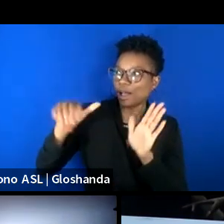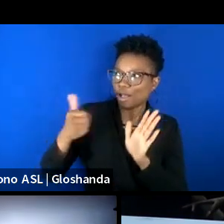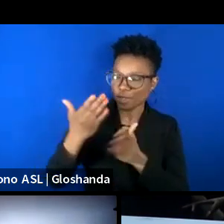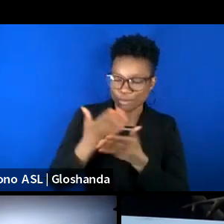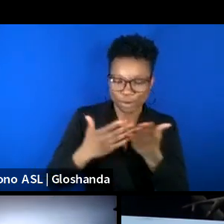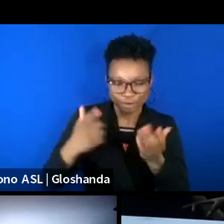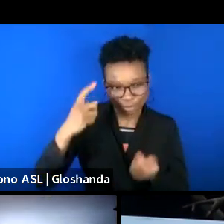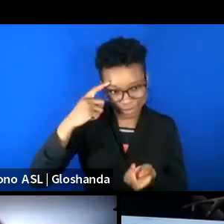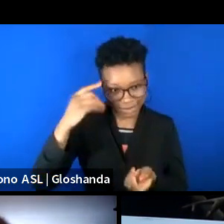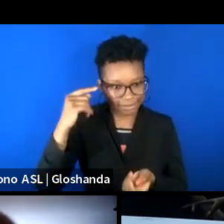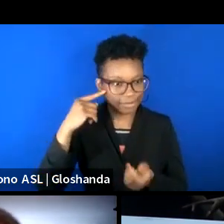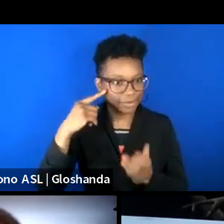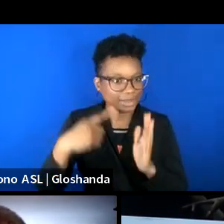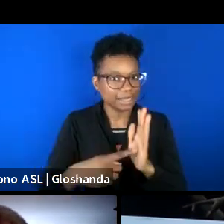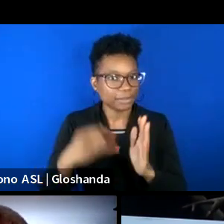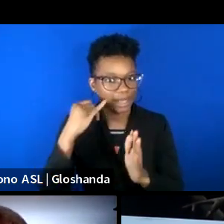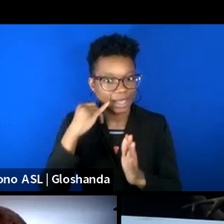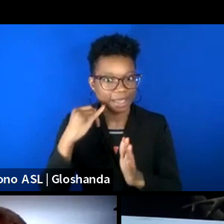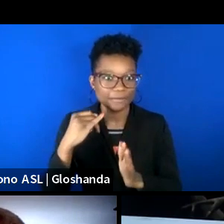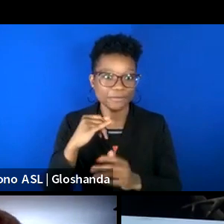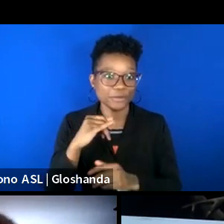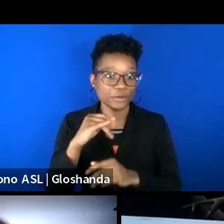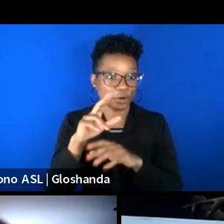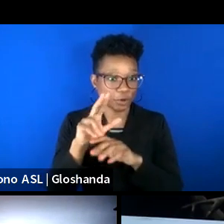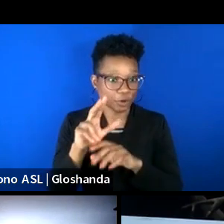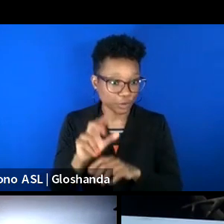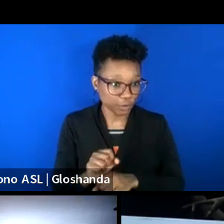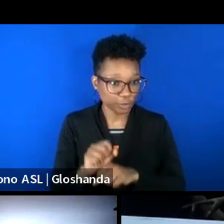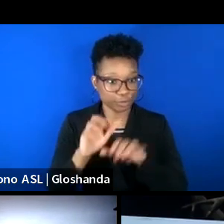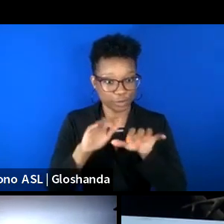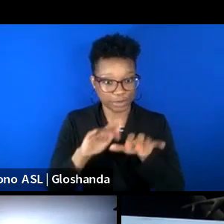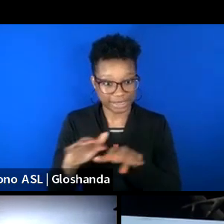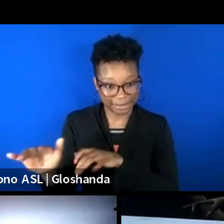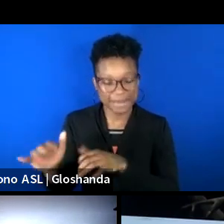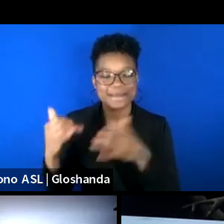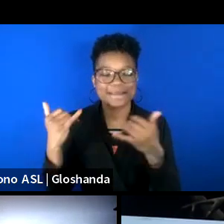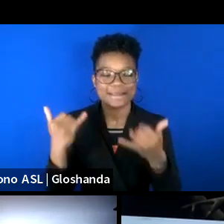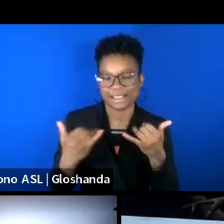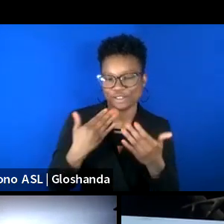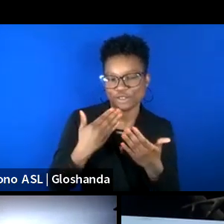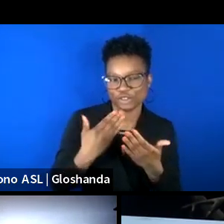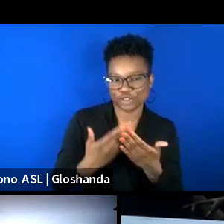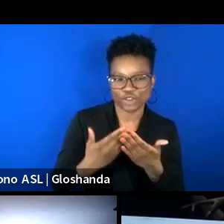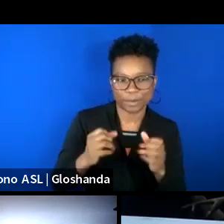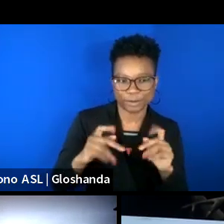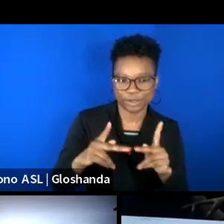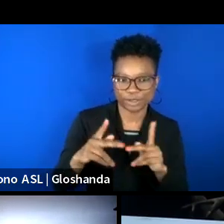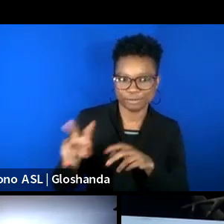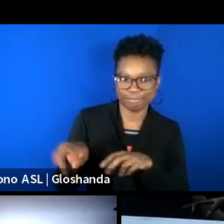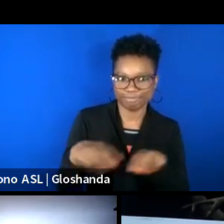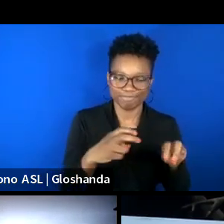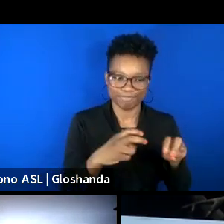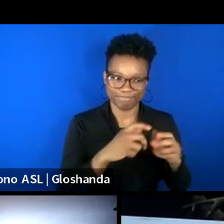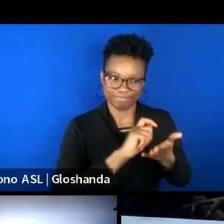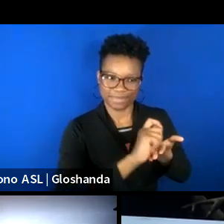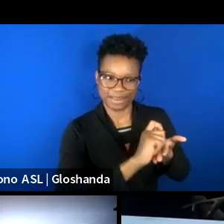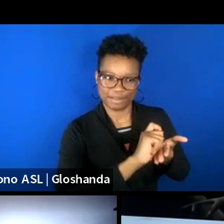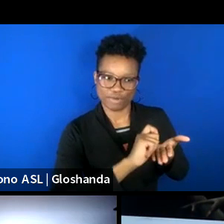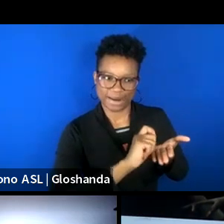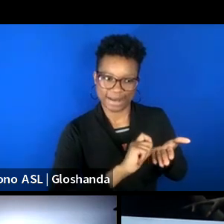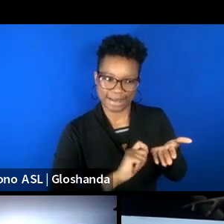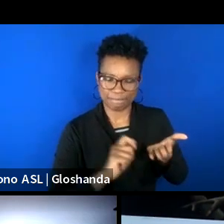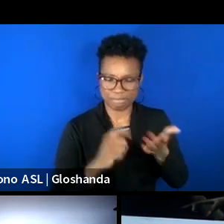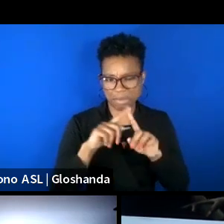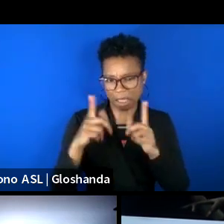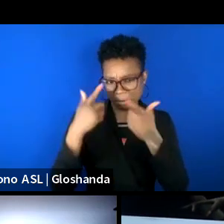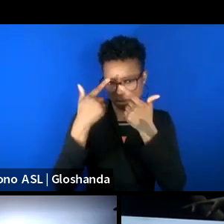used to typing, then now might be a good opportunity to switch over to handwriting, but it's up to you. And then I want